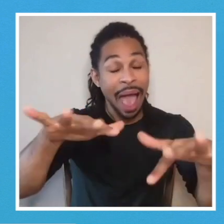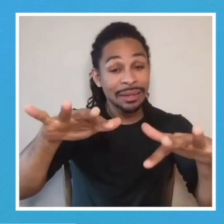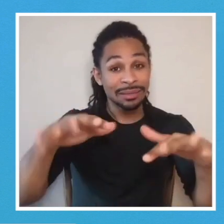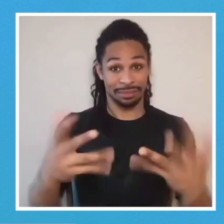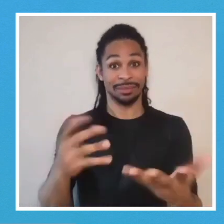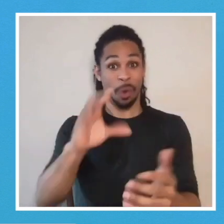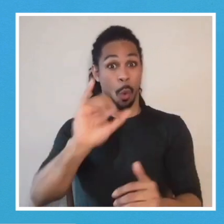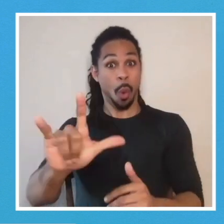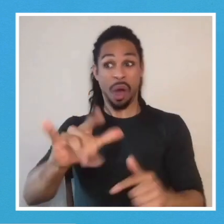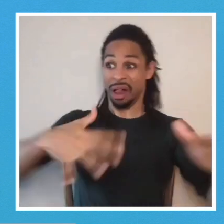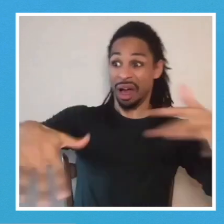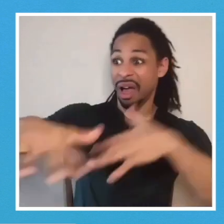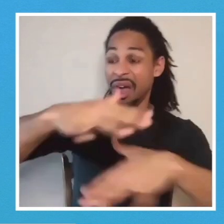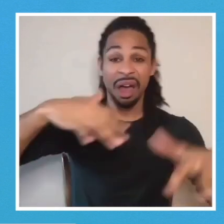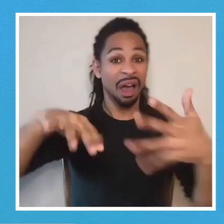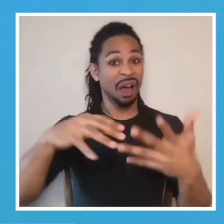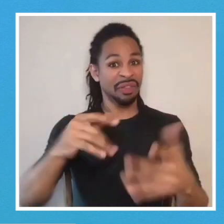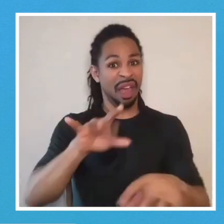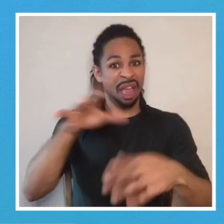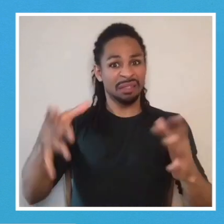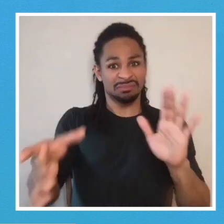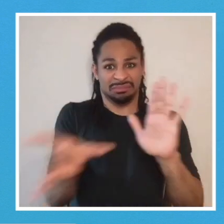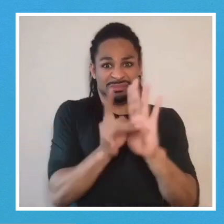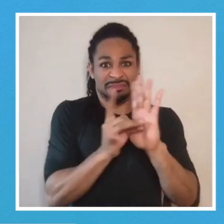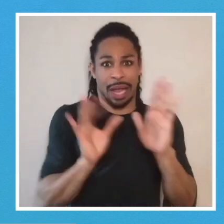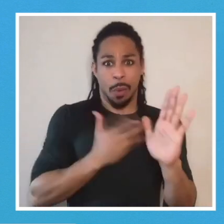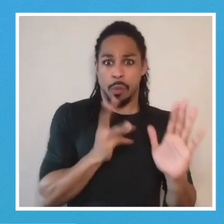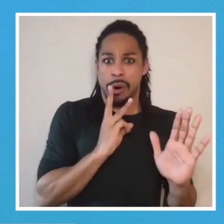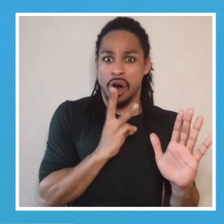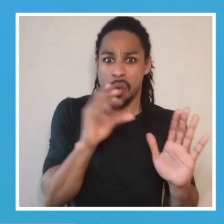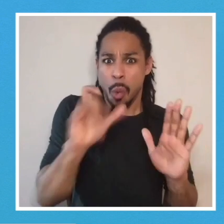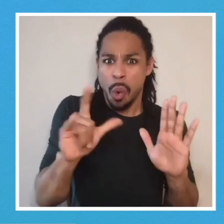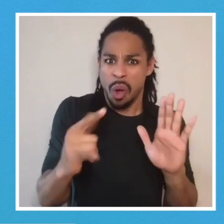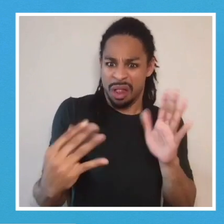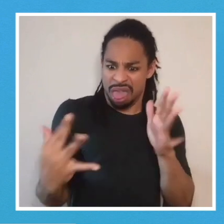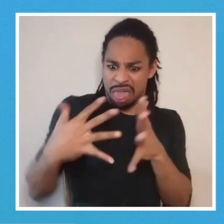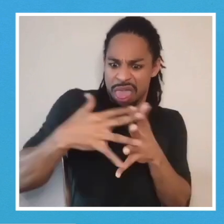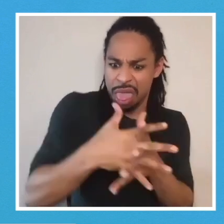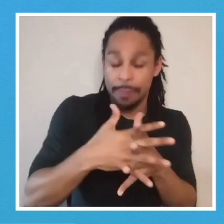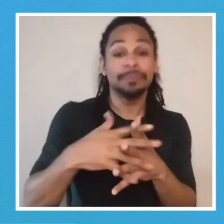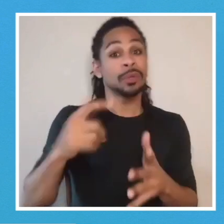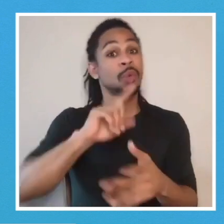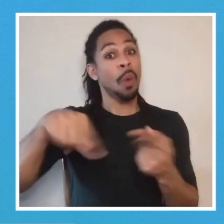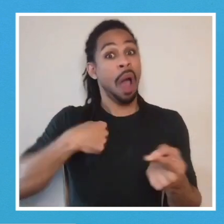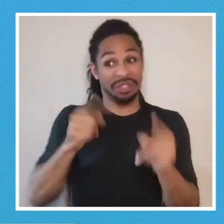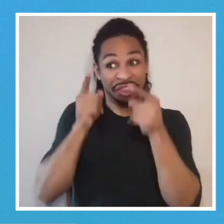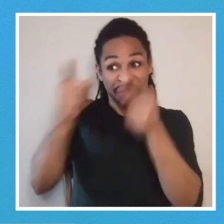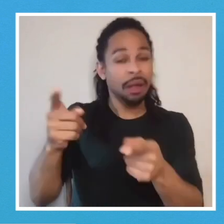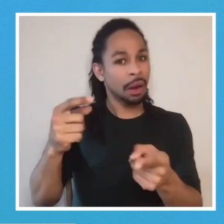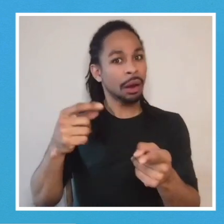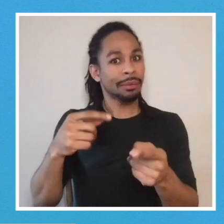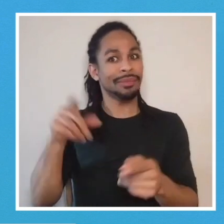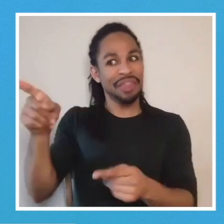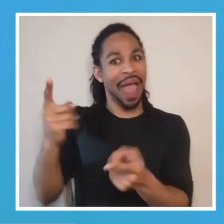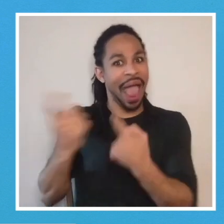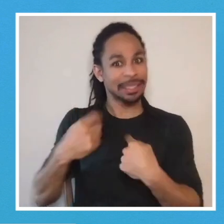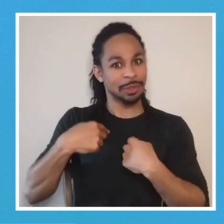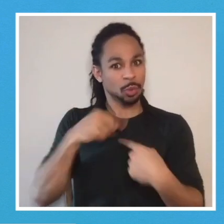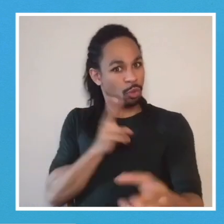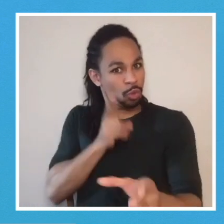while I was here, I was asked to join that fight, and I did.